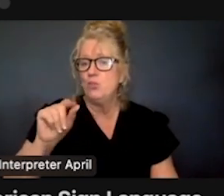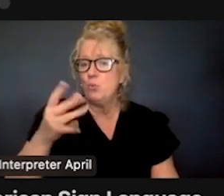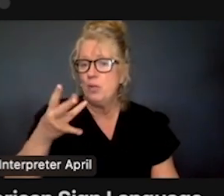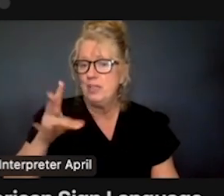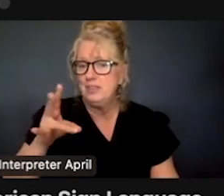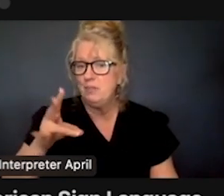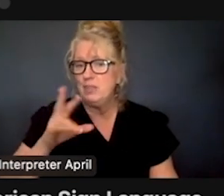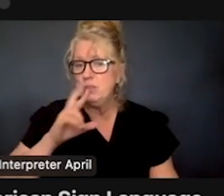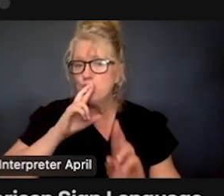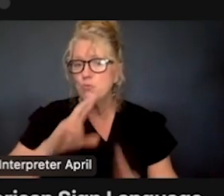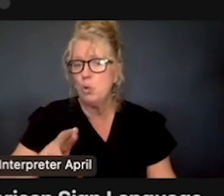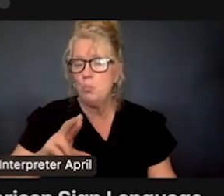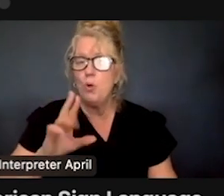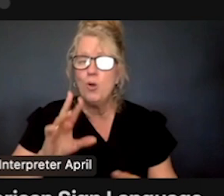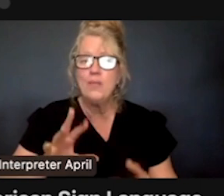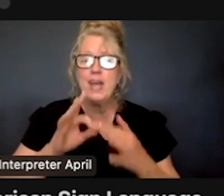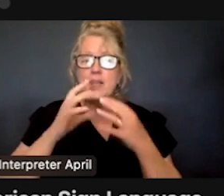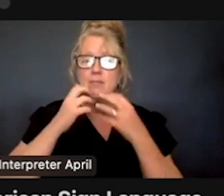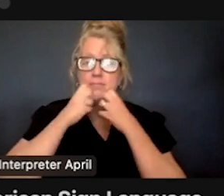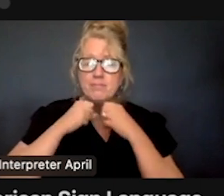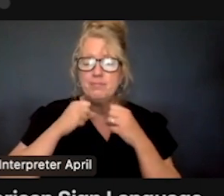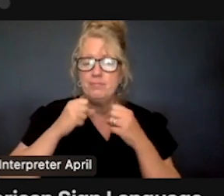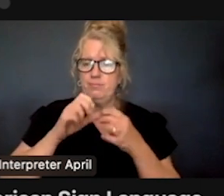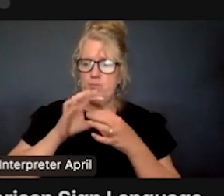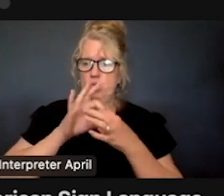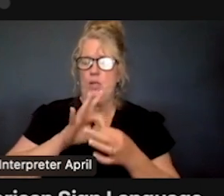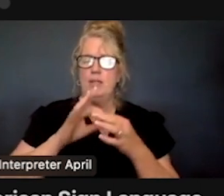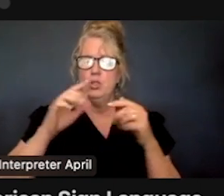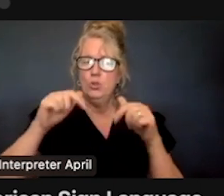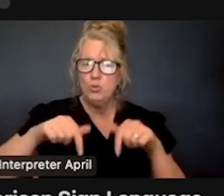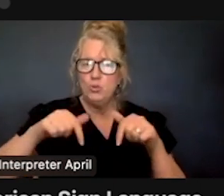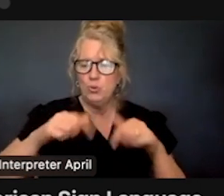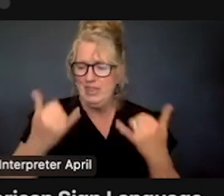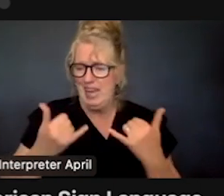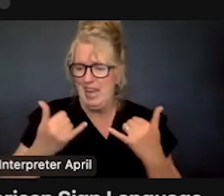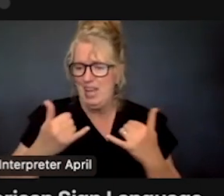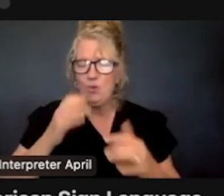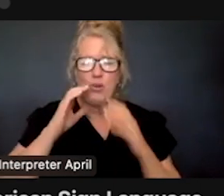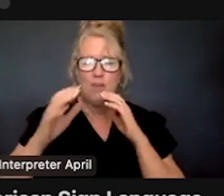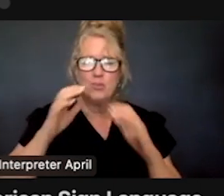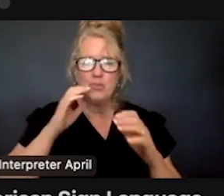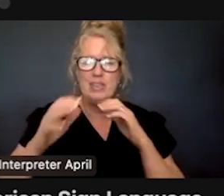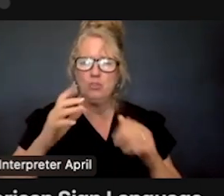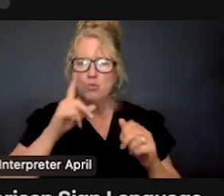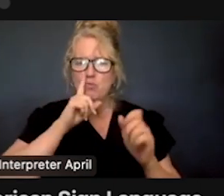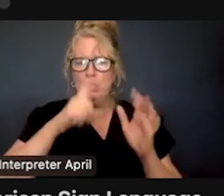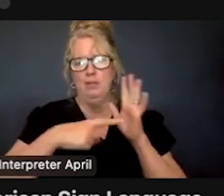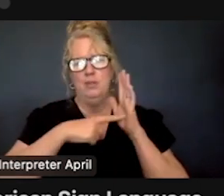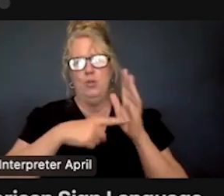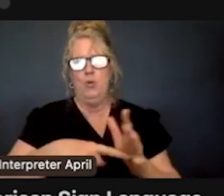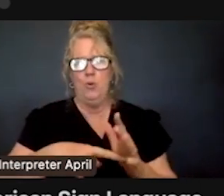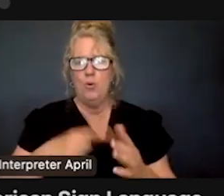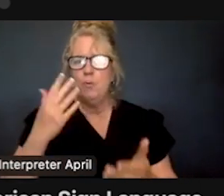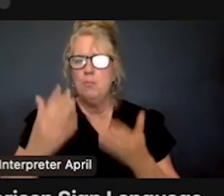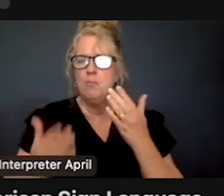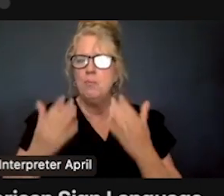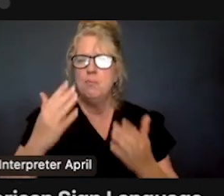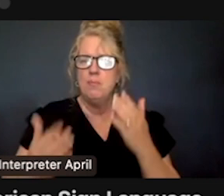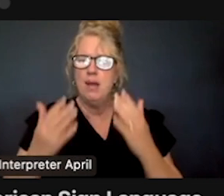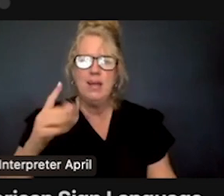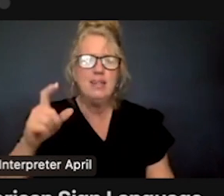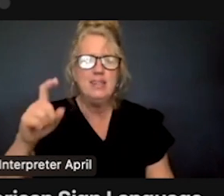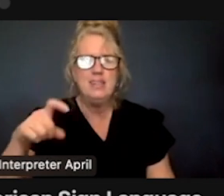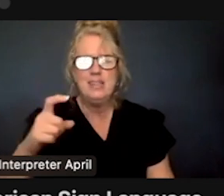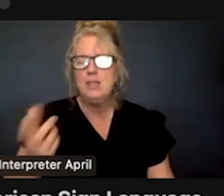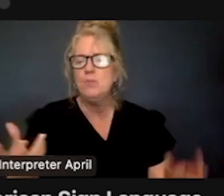are maybe especially meaningful and relevant to our conversation today, and then highlight some that might need some